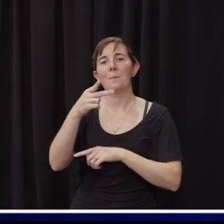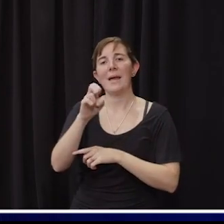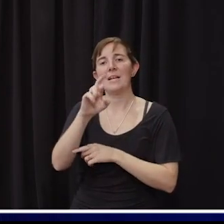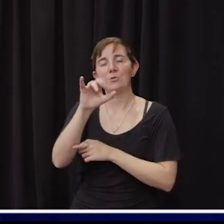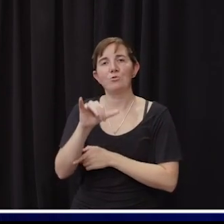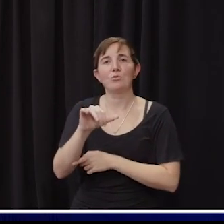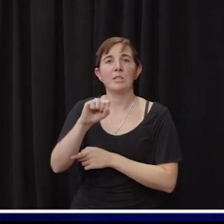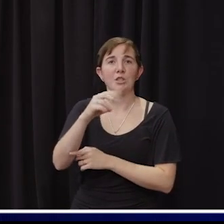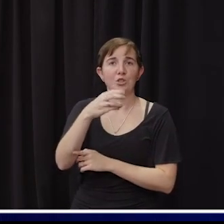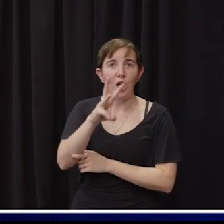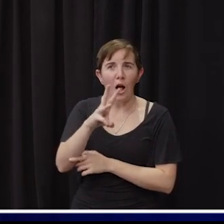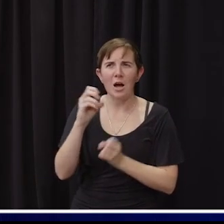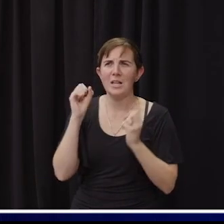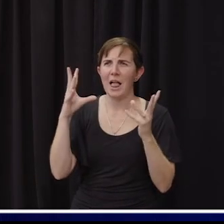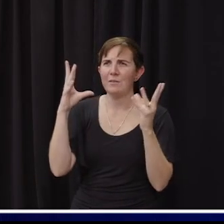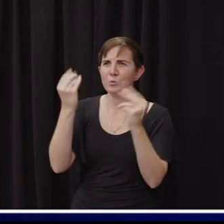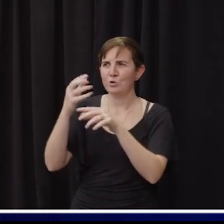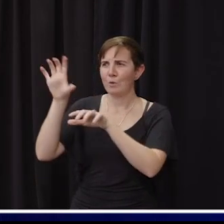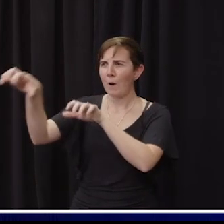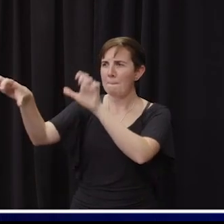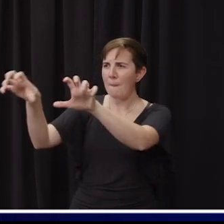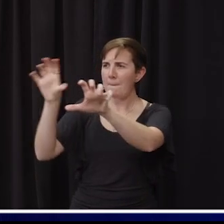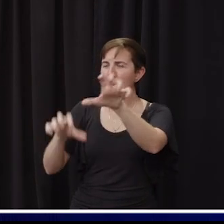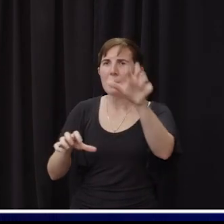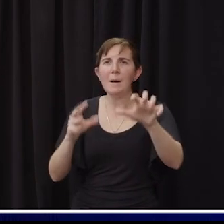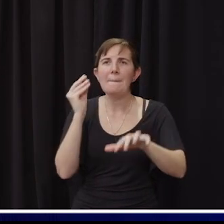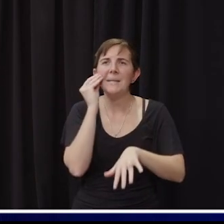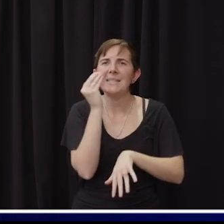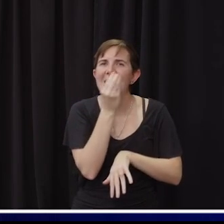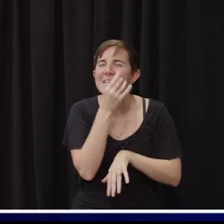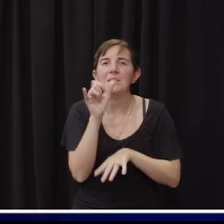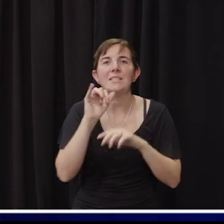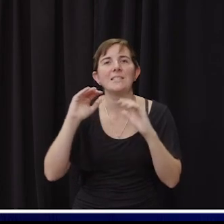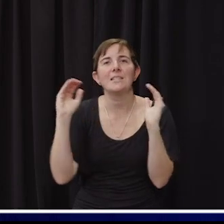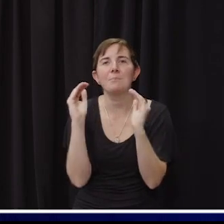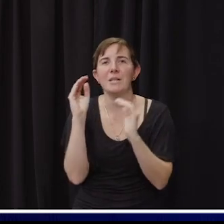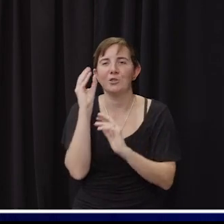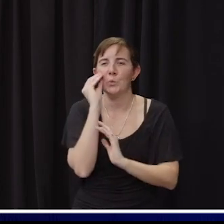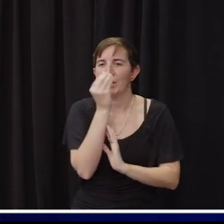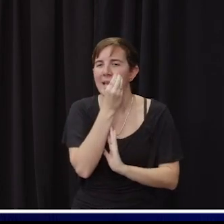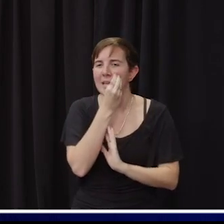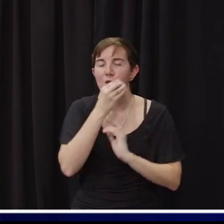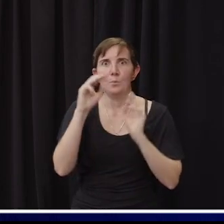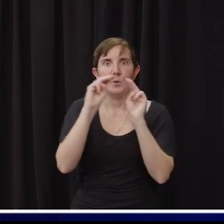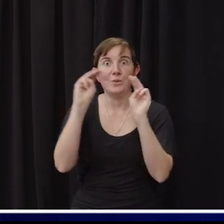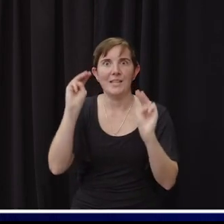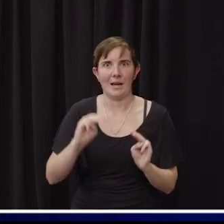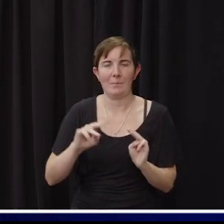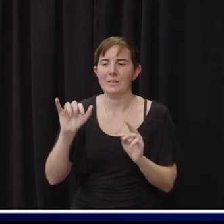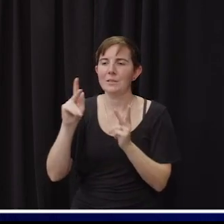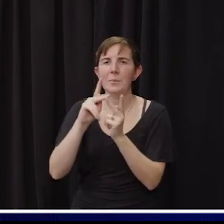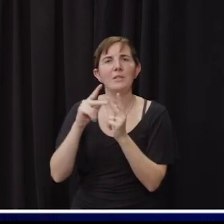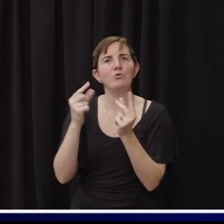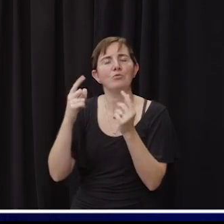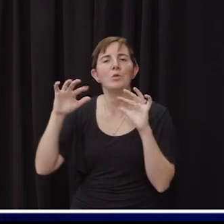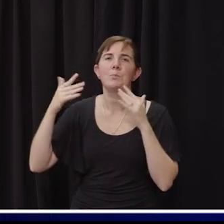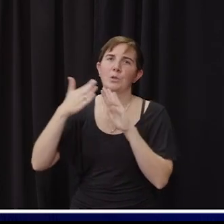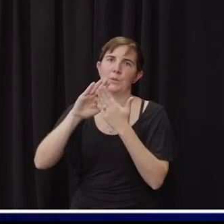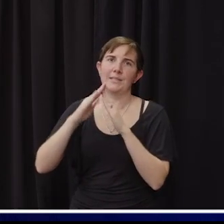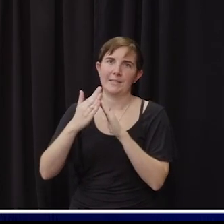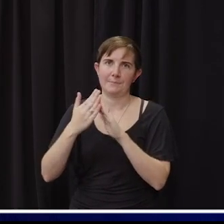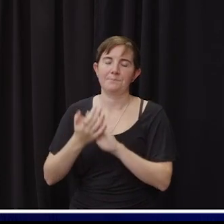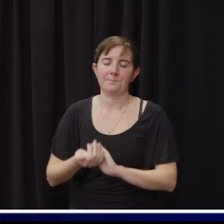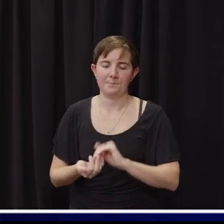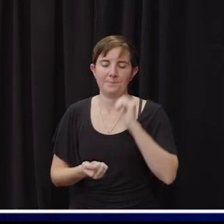of landscape features, botanical, it's like a botanical museum almost, but it's also a place of community. And